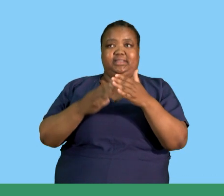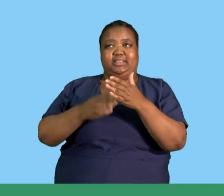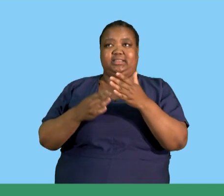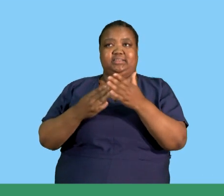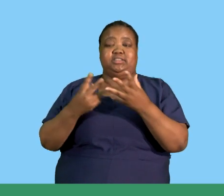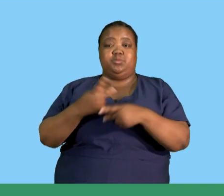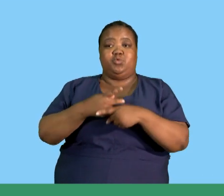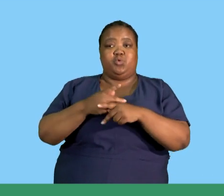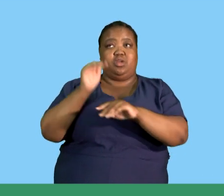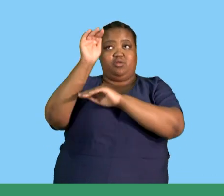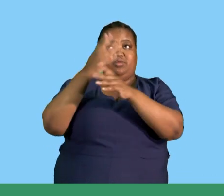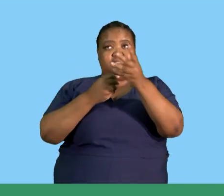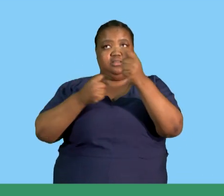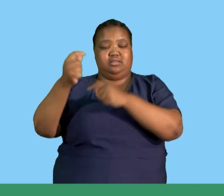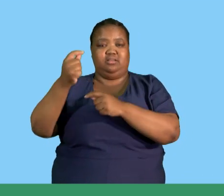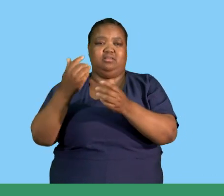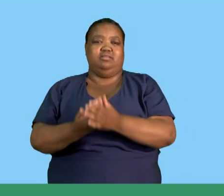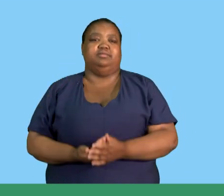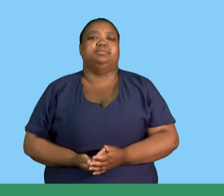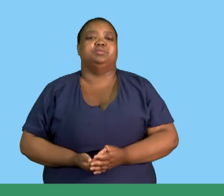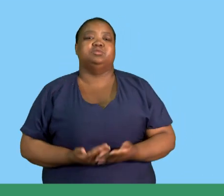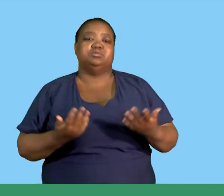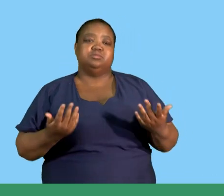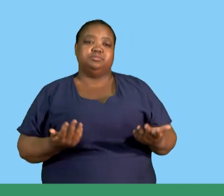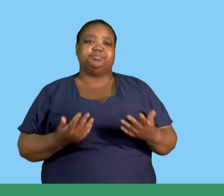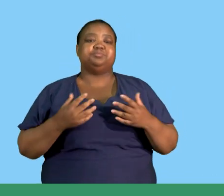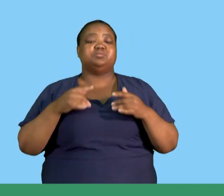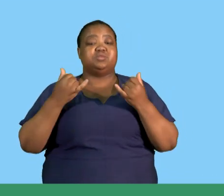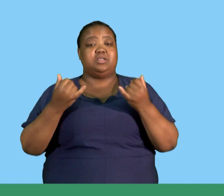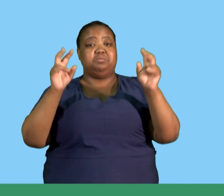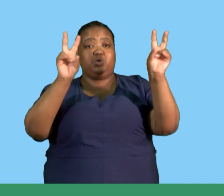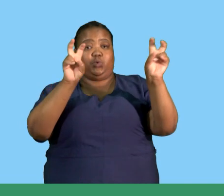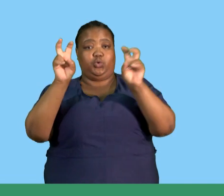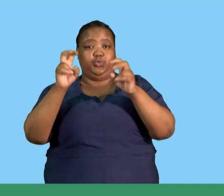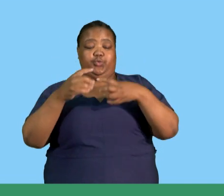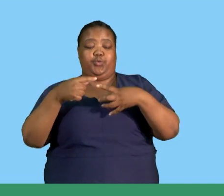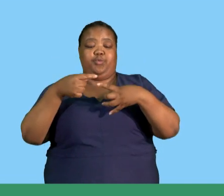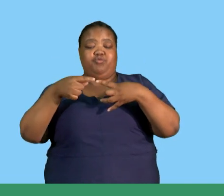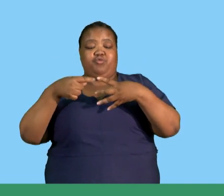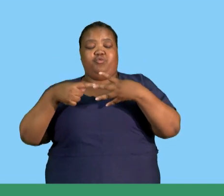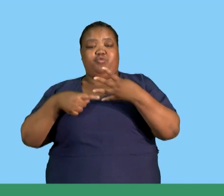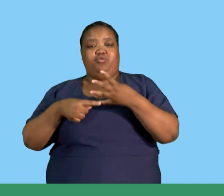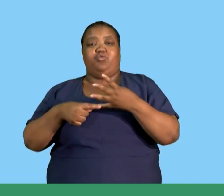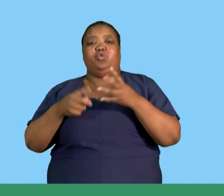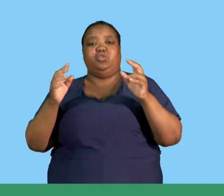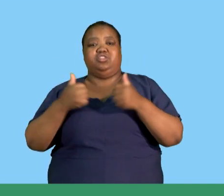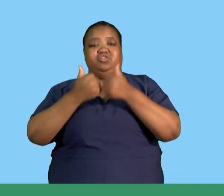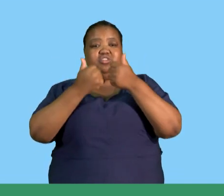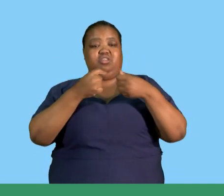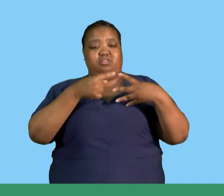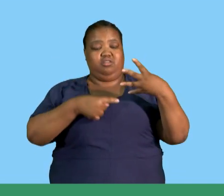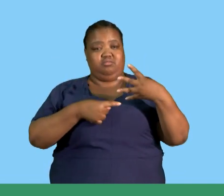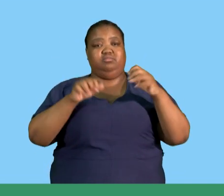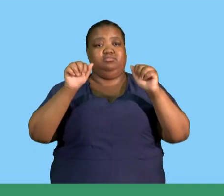says, quote 4 challenges for ZC from the scenario. This